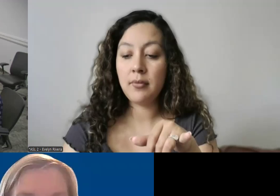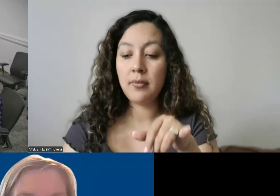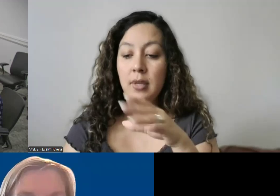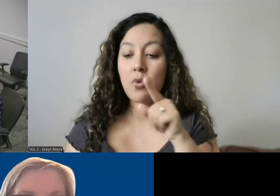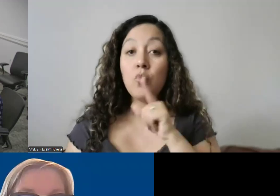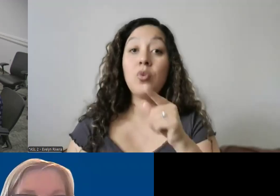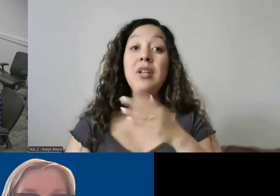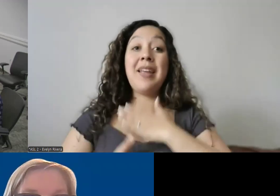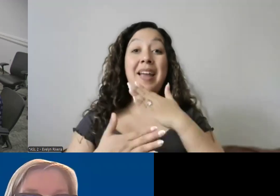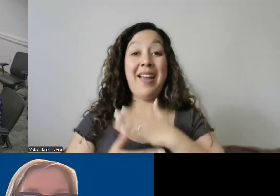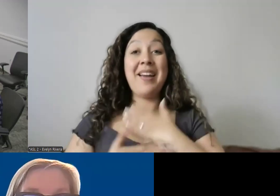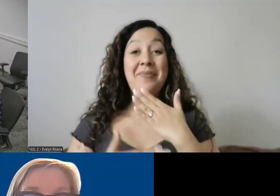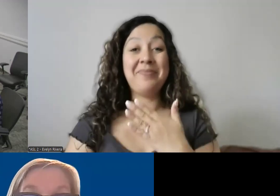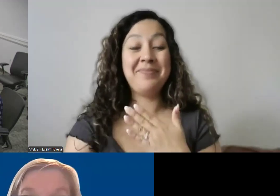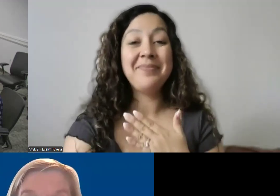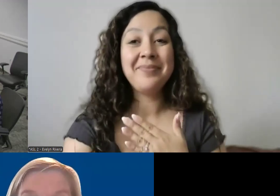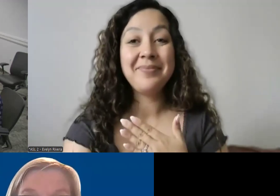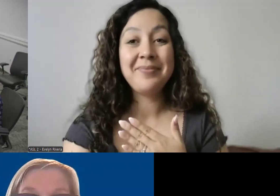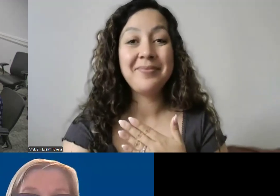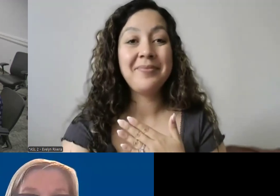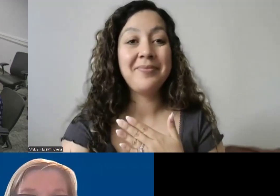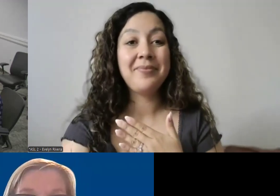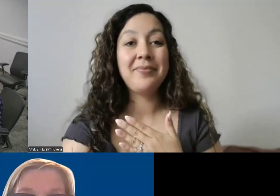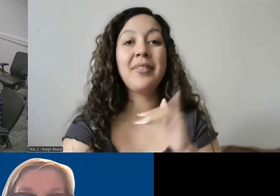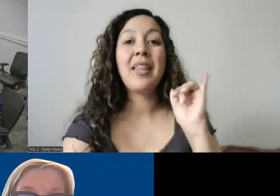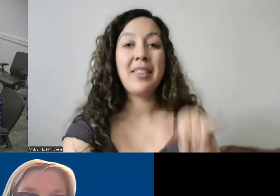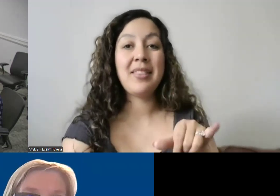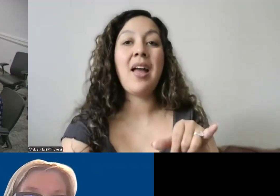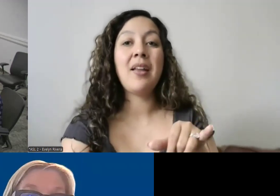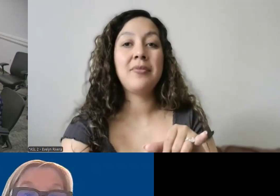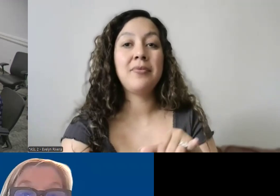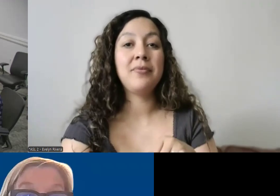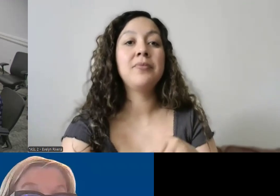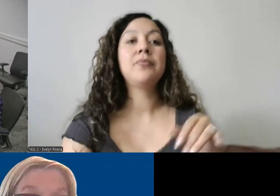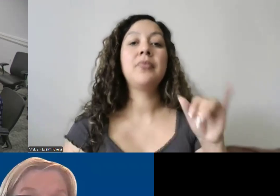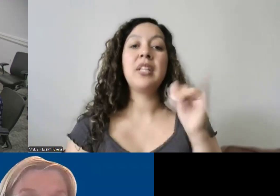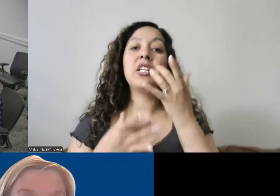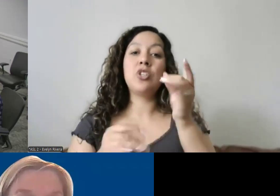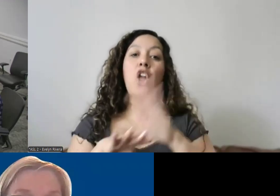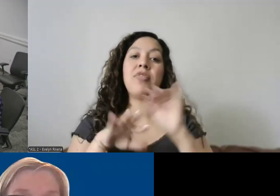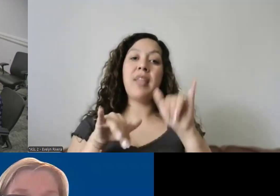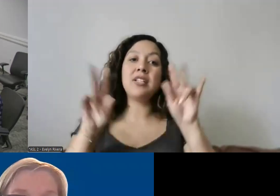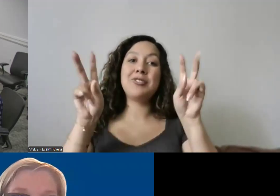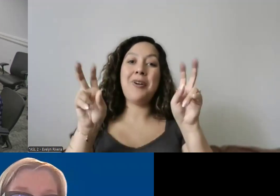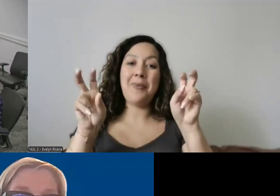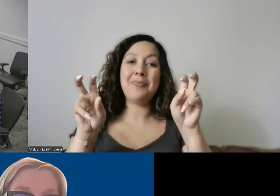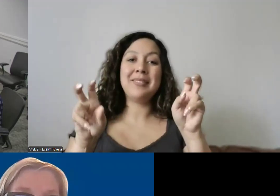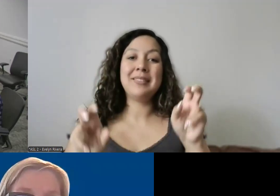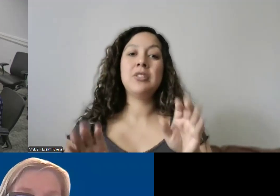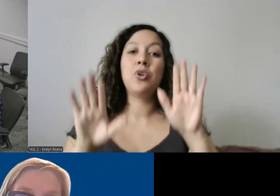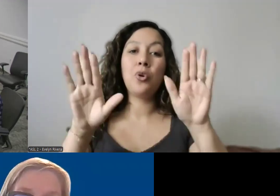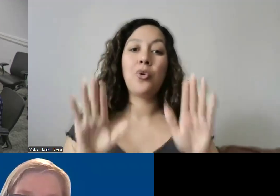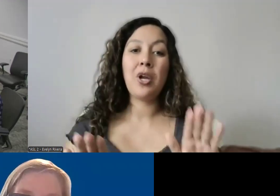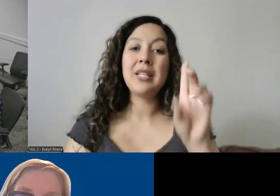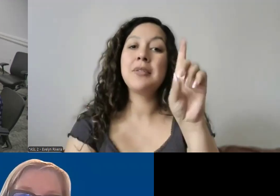delighted that the legislature is taking an interest in that topic, and it was a wonderful exercise for the Department of Aging to